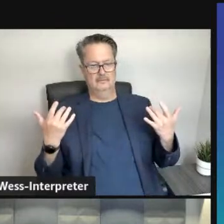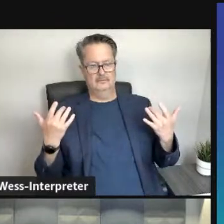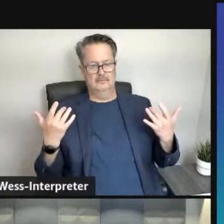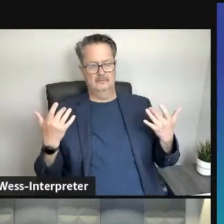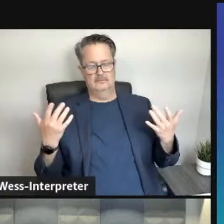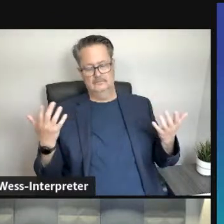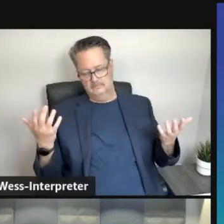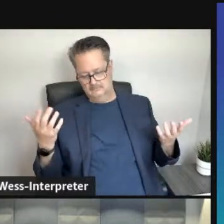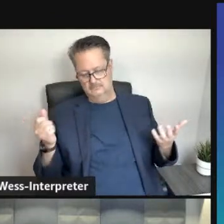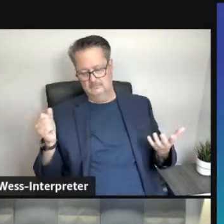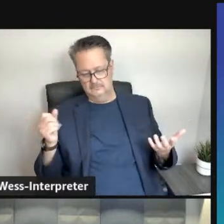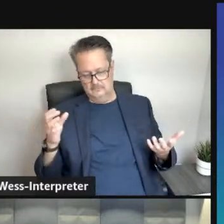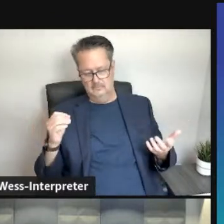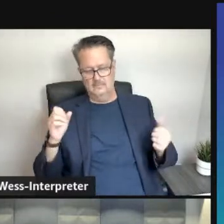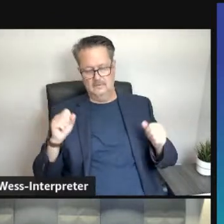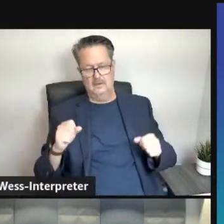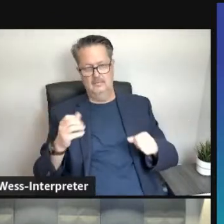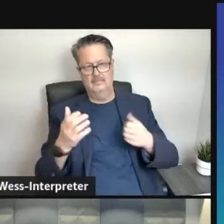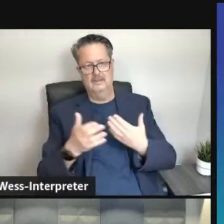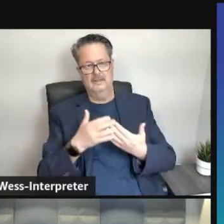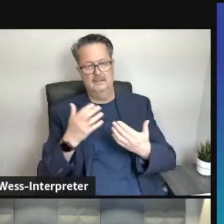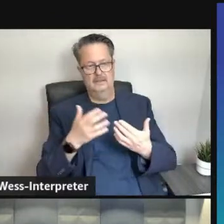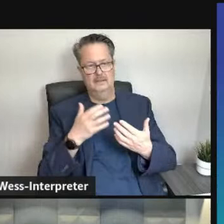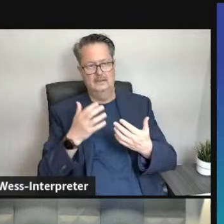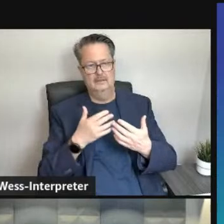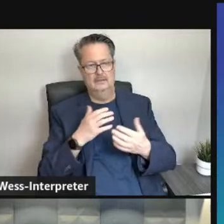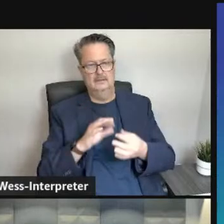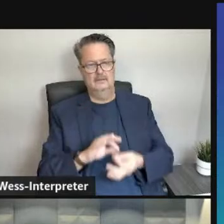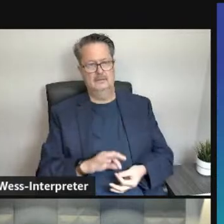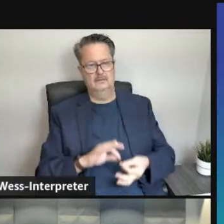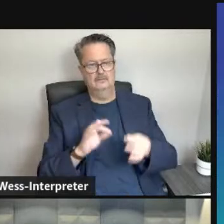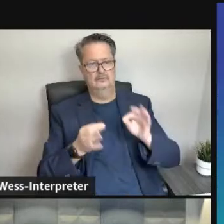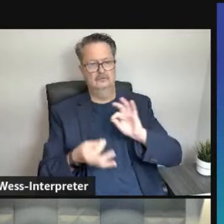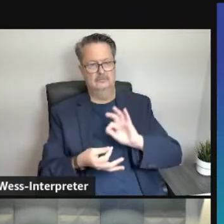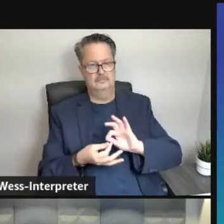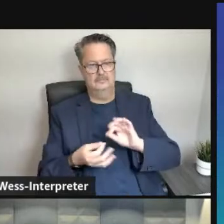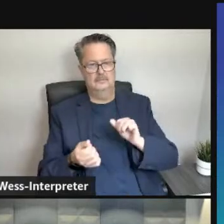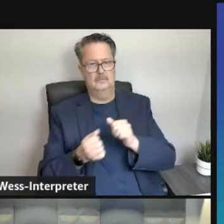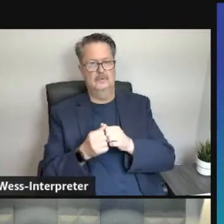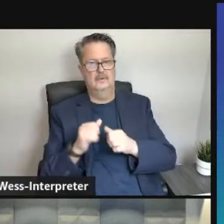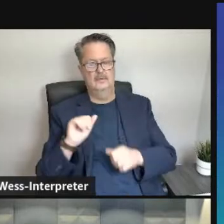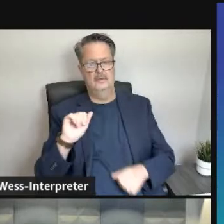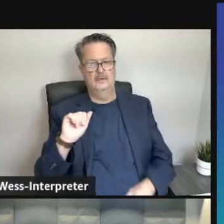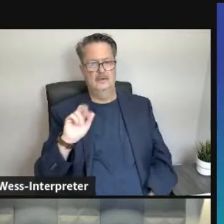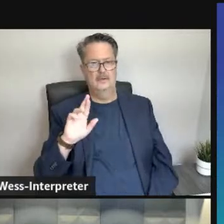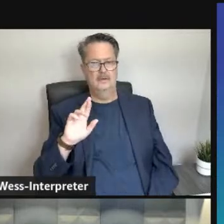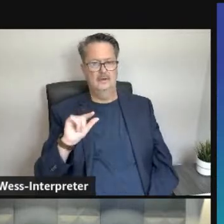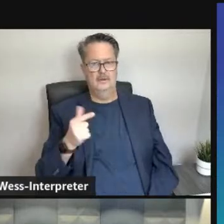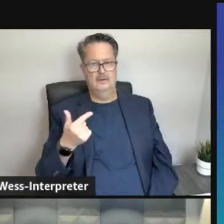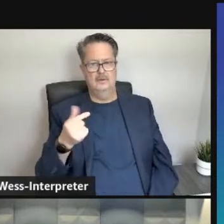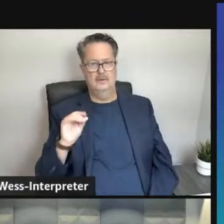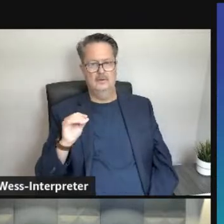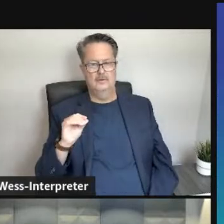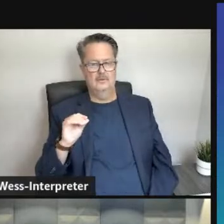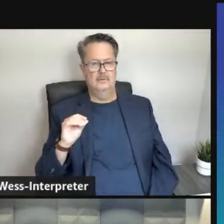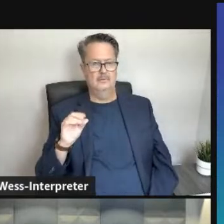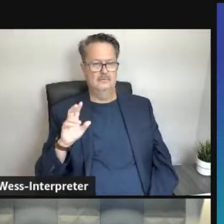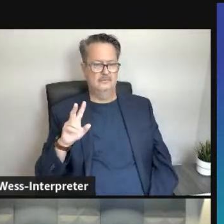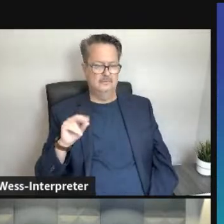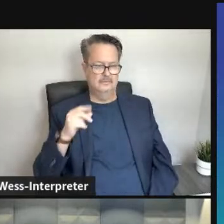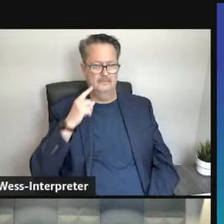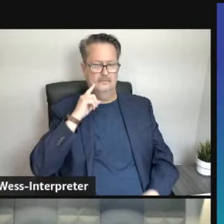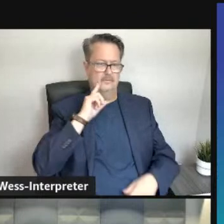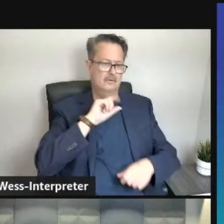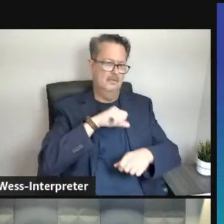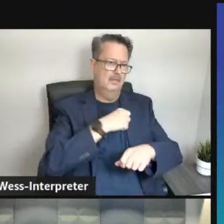So they can be easily integrated with Argo CD for GitOps, FluentBit for logging, and